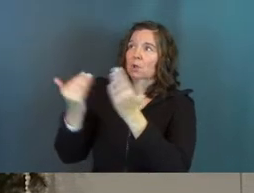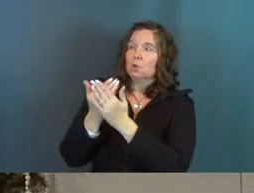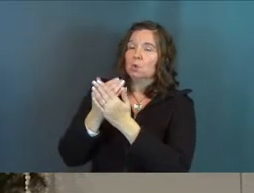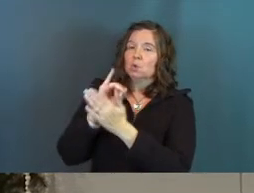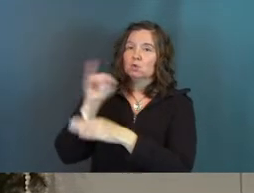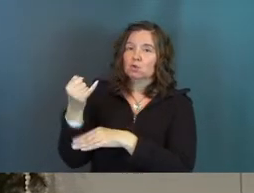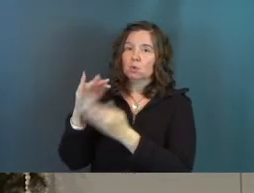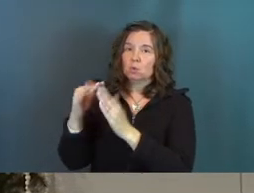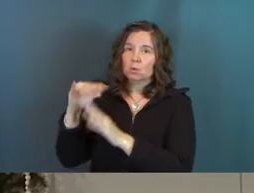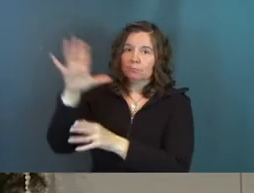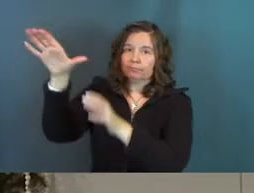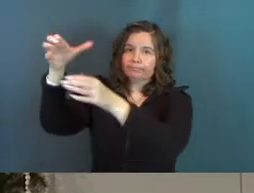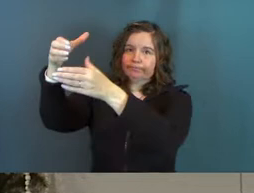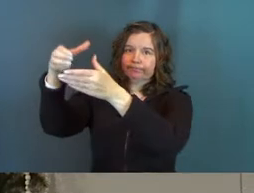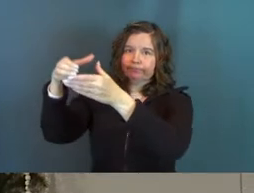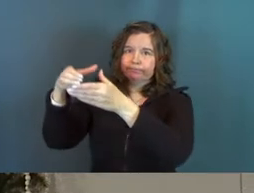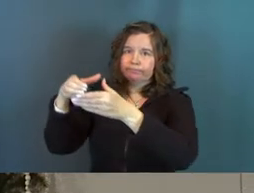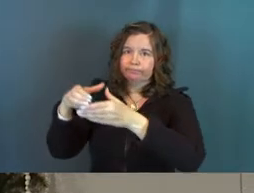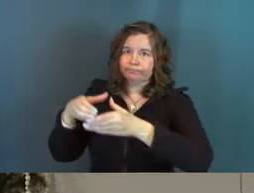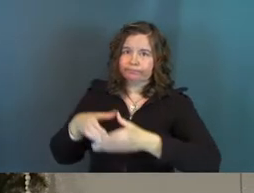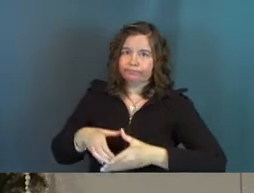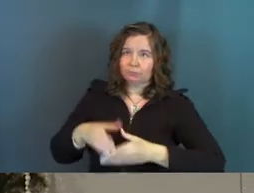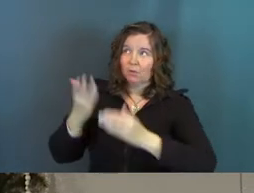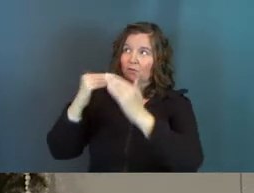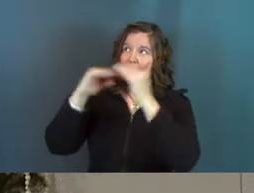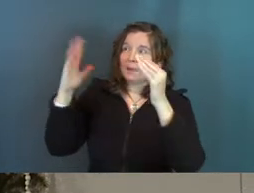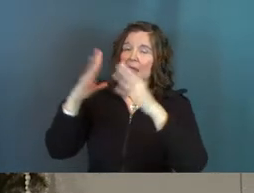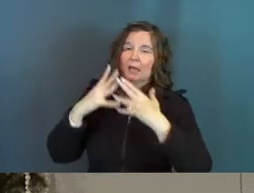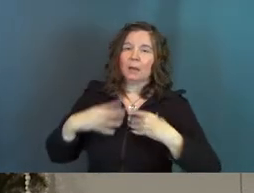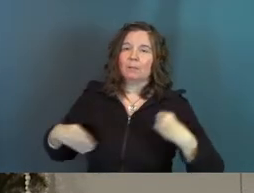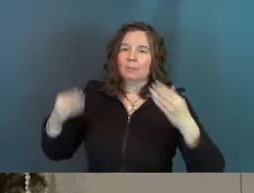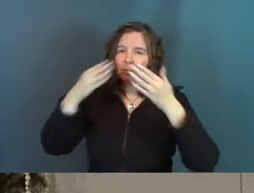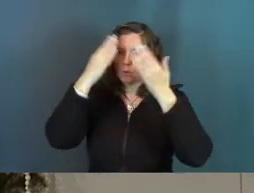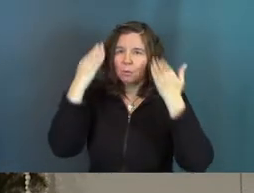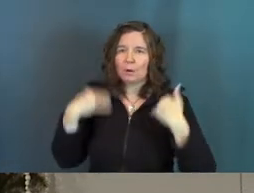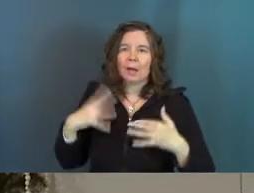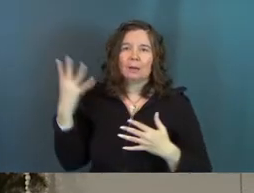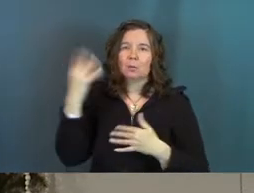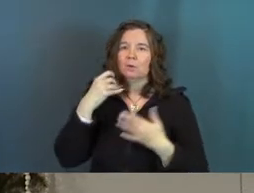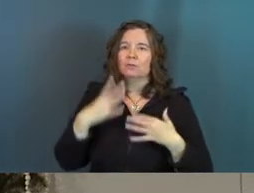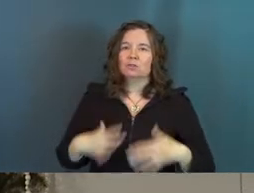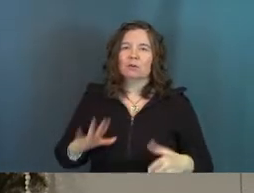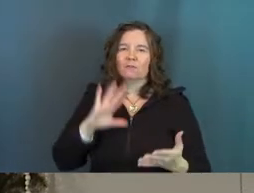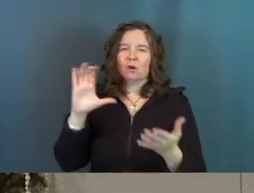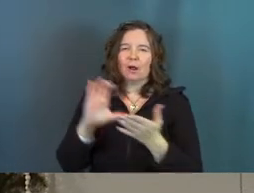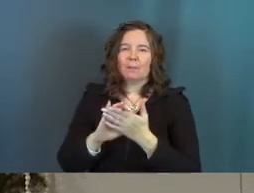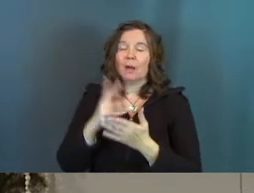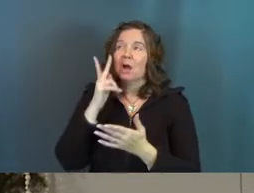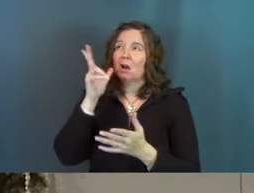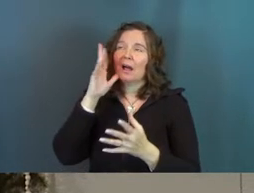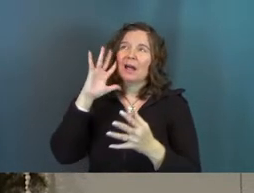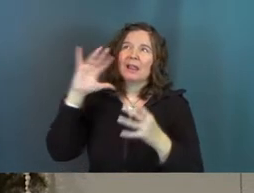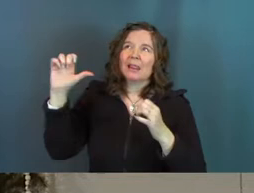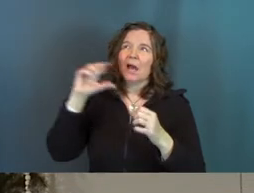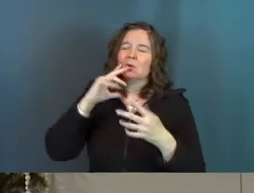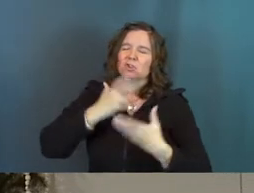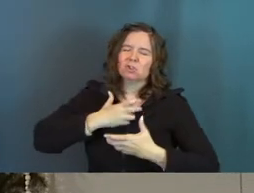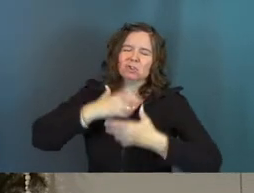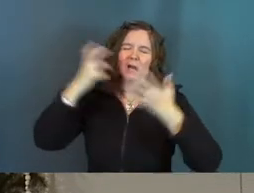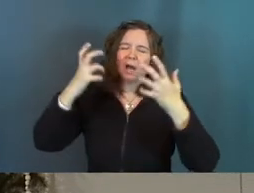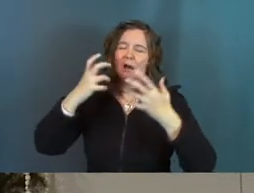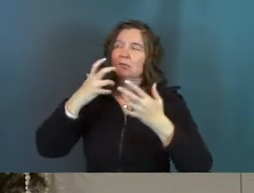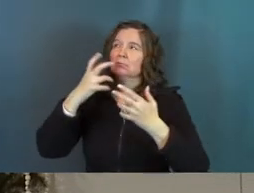Jerusalem, coming down from God out of heaven like a bride, beautifully dressed for her husband. I heard a loud shout from the throne saying,